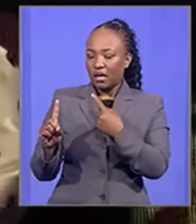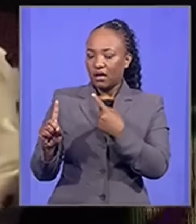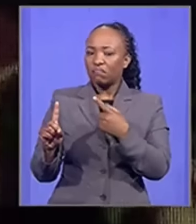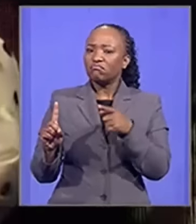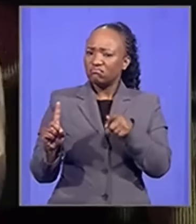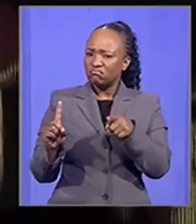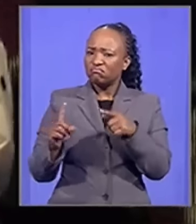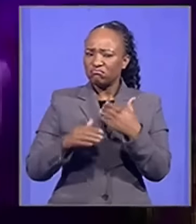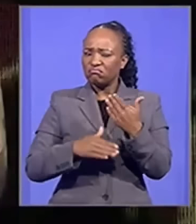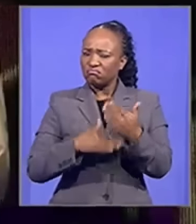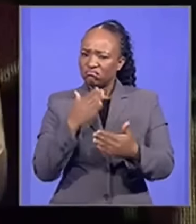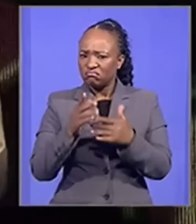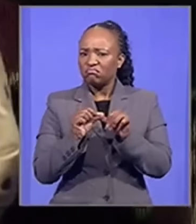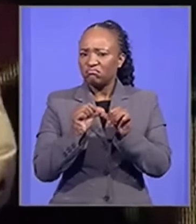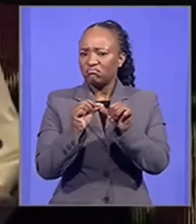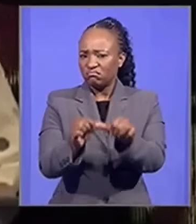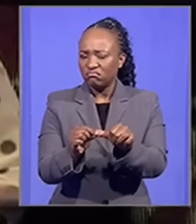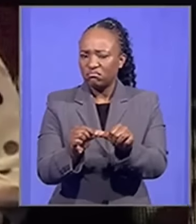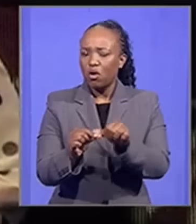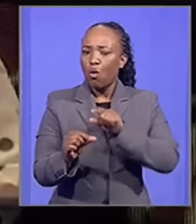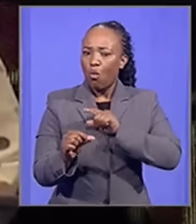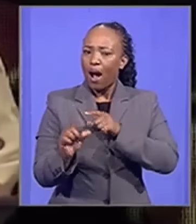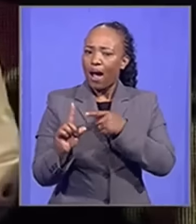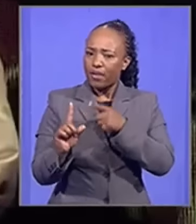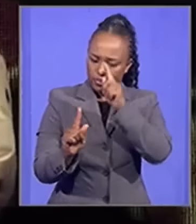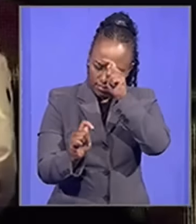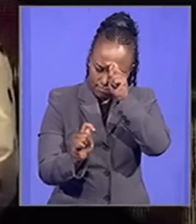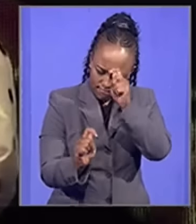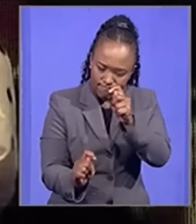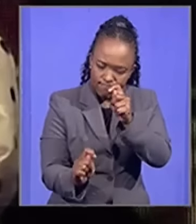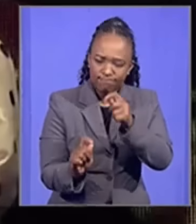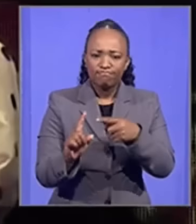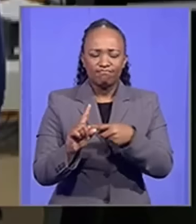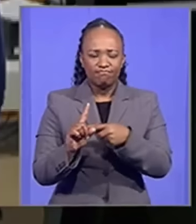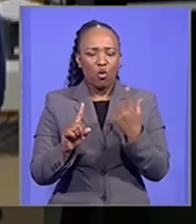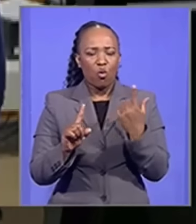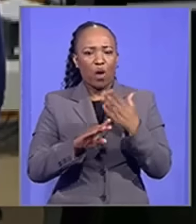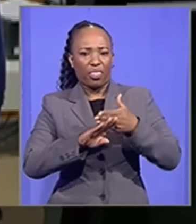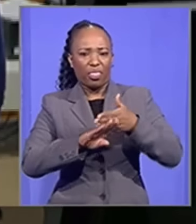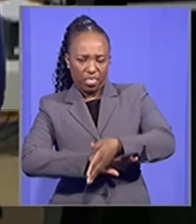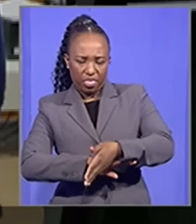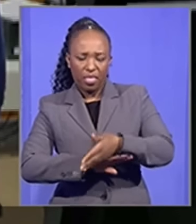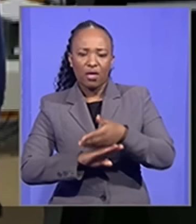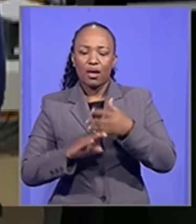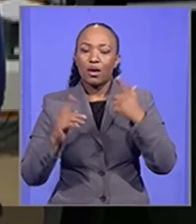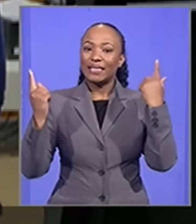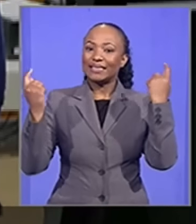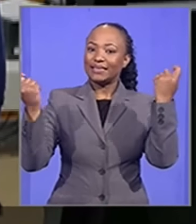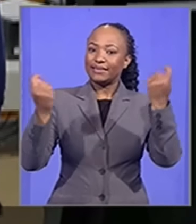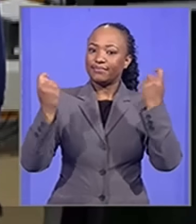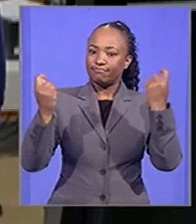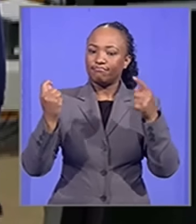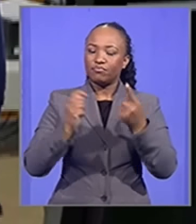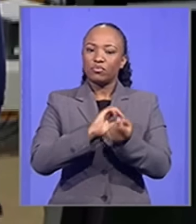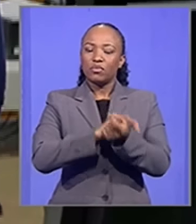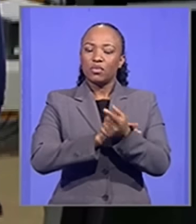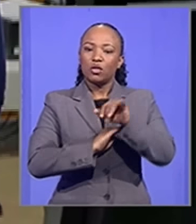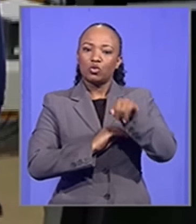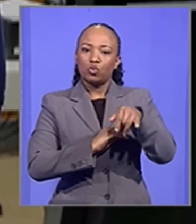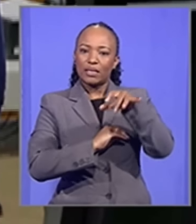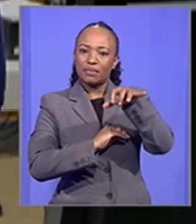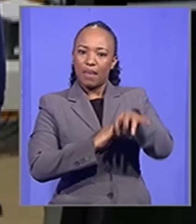wa kabo ya dikgao o tla tswela pele e le ho tlotla nalane ya Mbokazi mme mokete ona o tla tshwarelwa